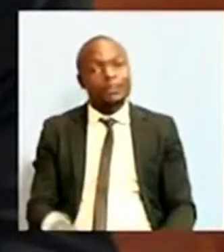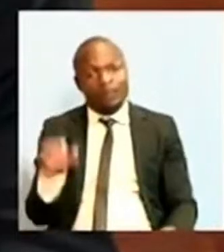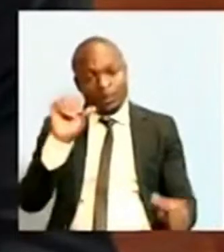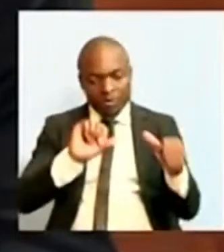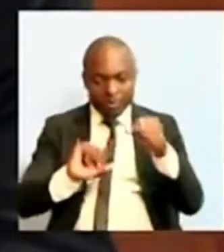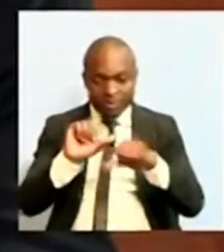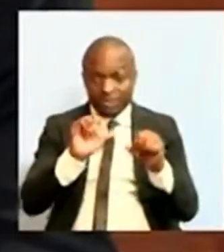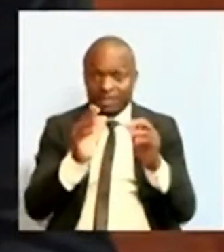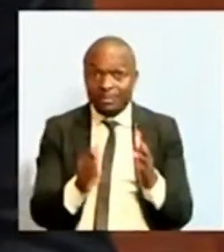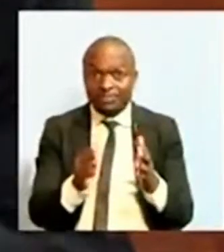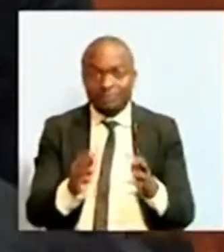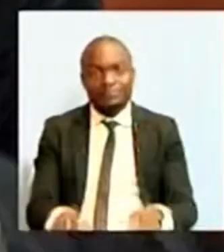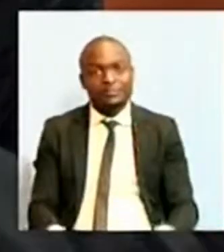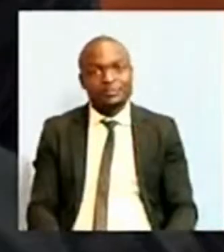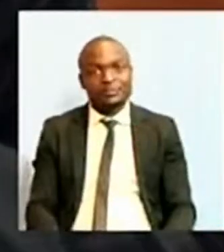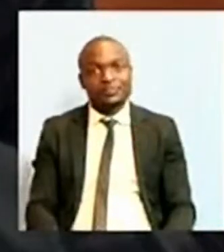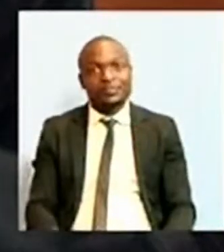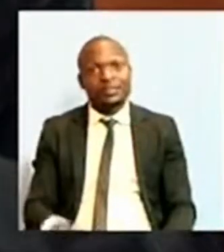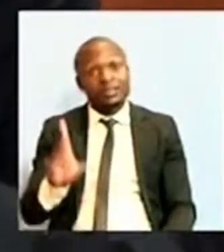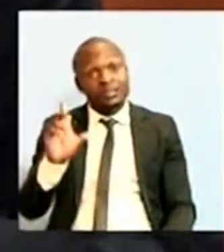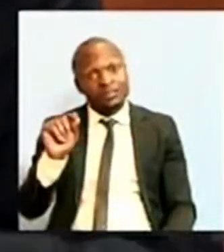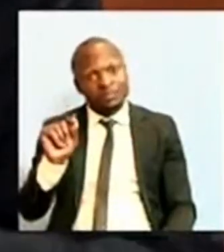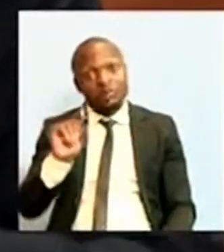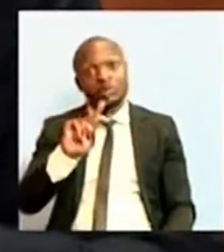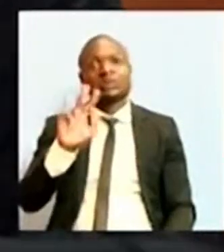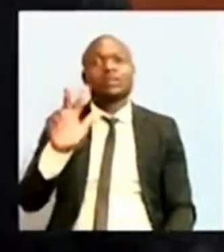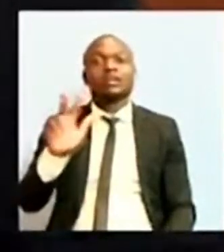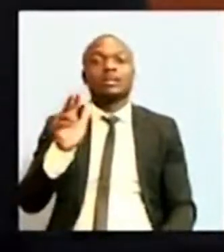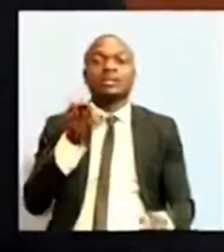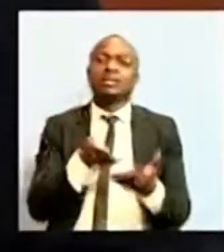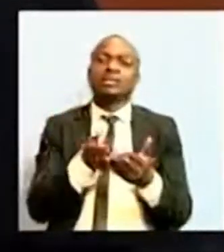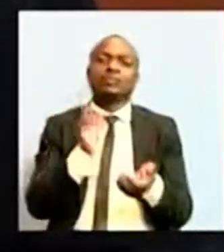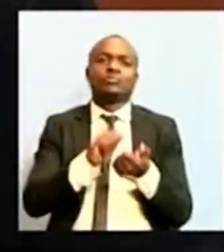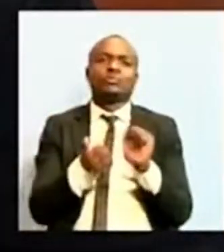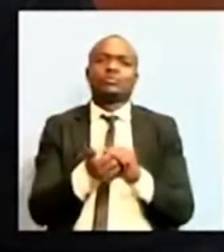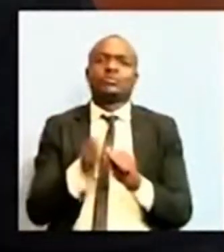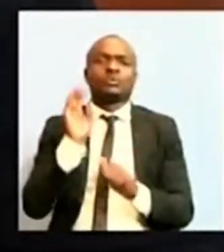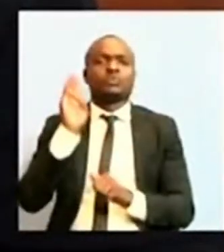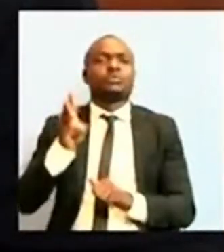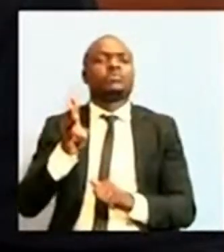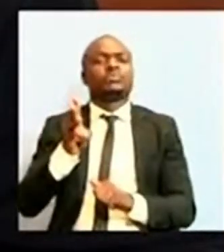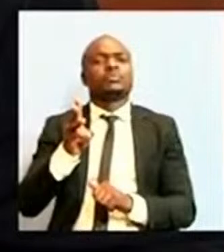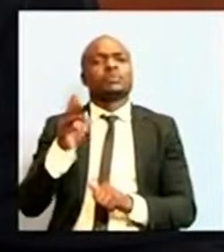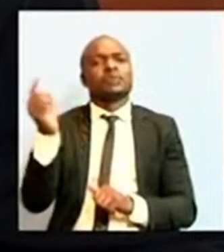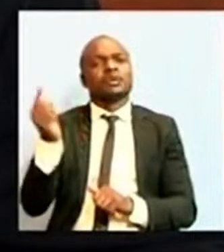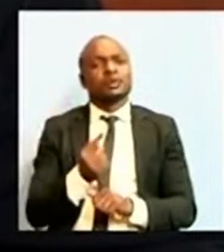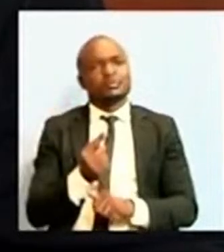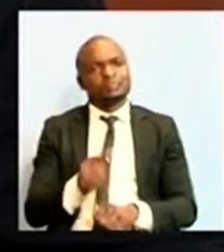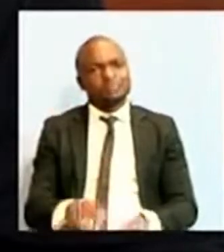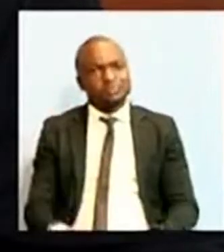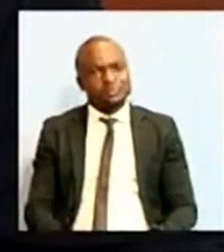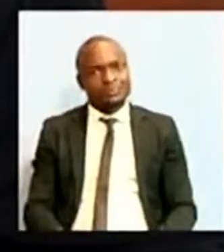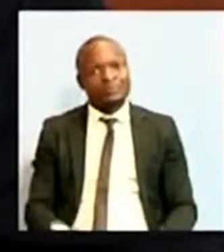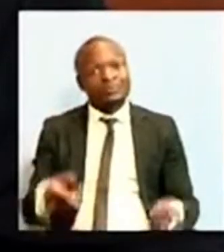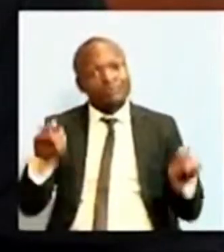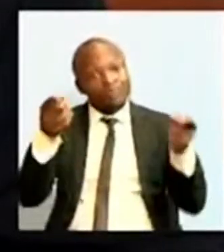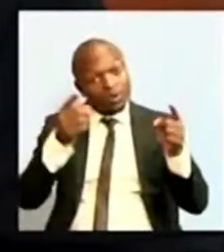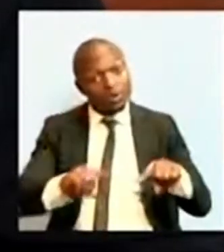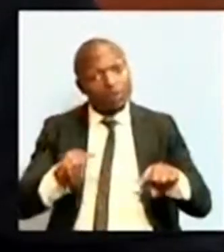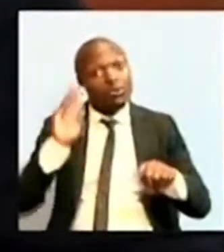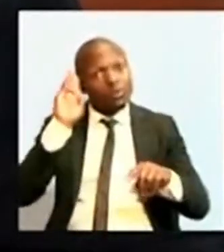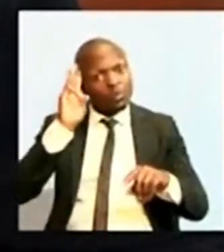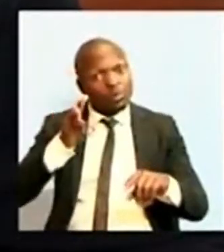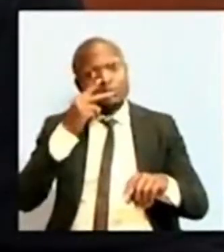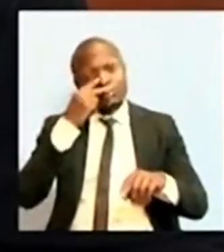auditor, even in 2023 this query will still come. So when are we going